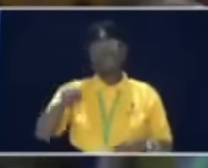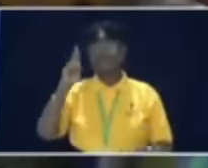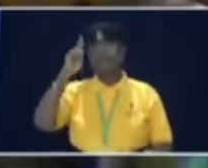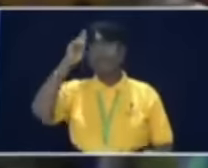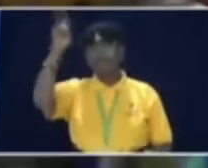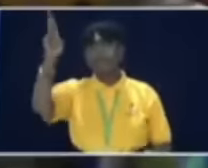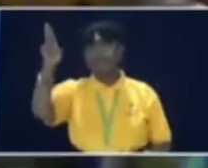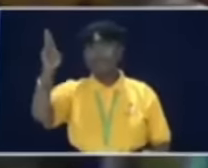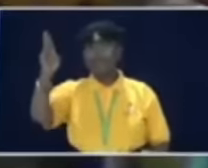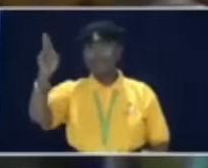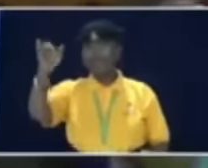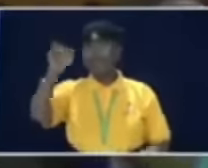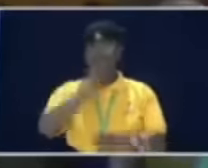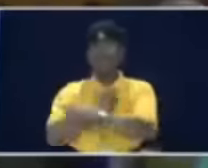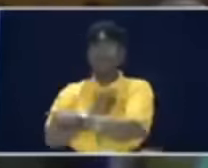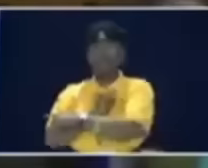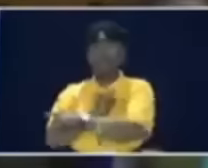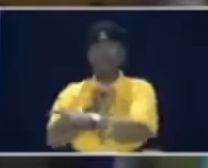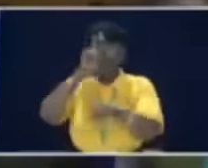I agree."